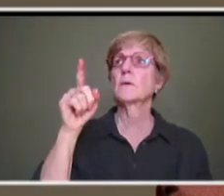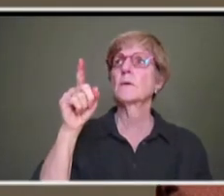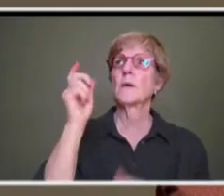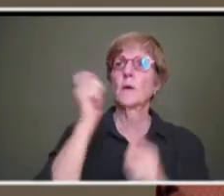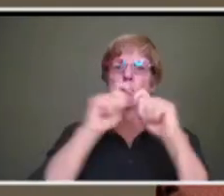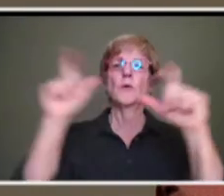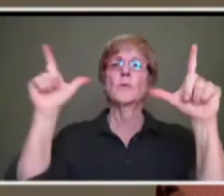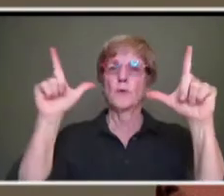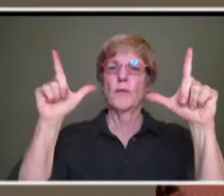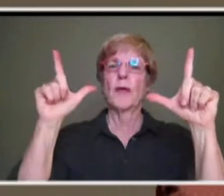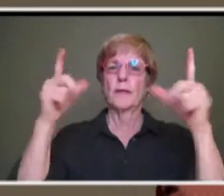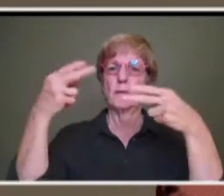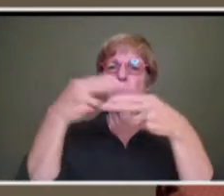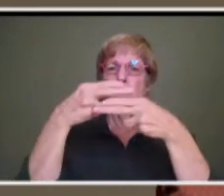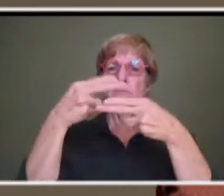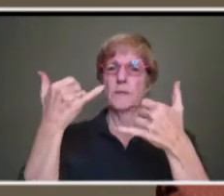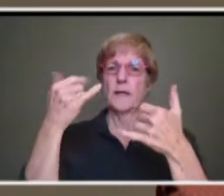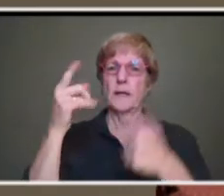now